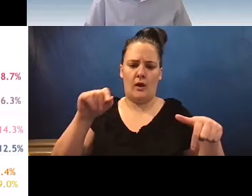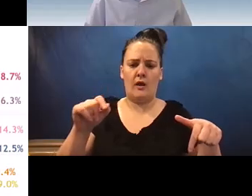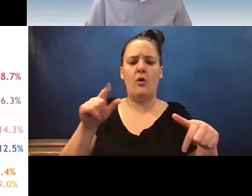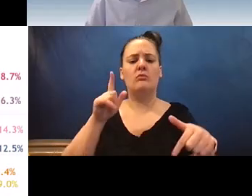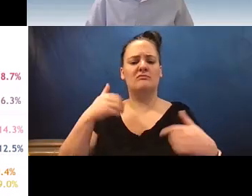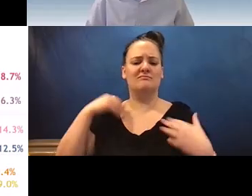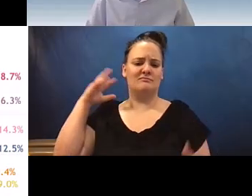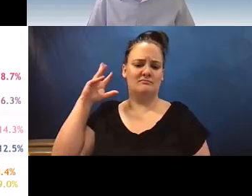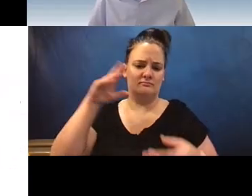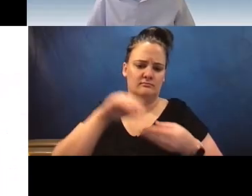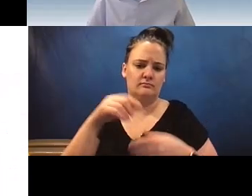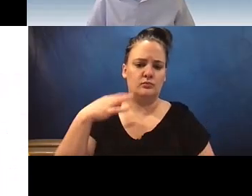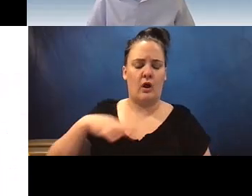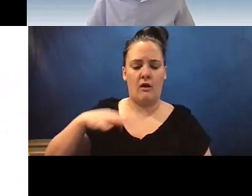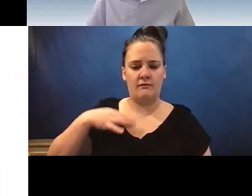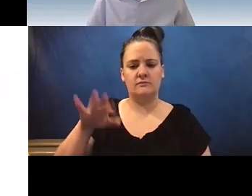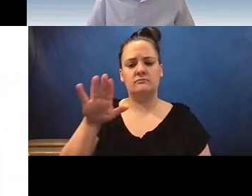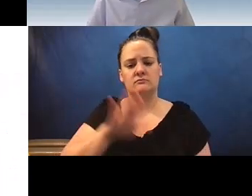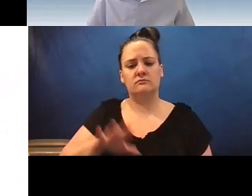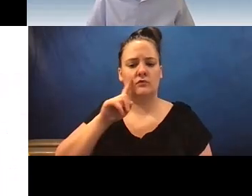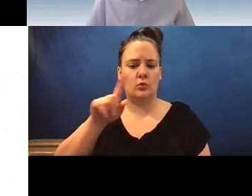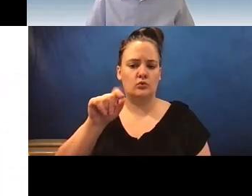please.